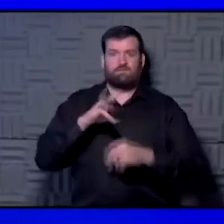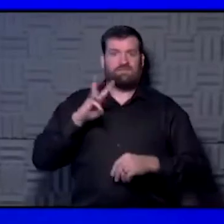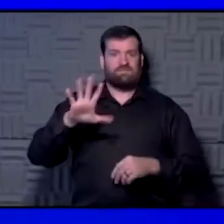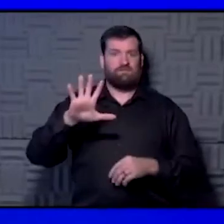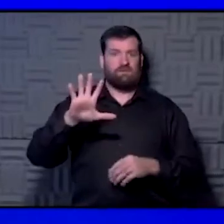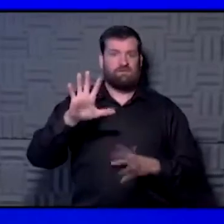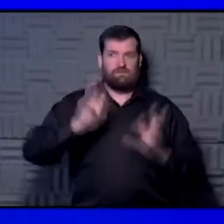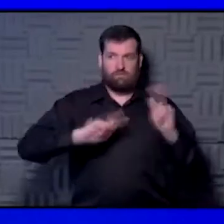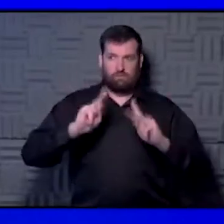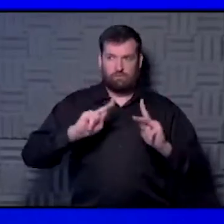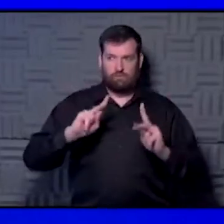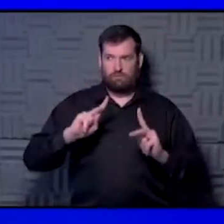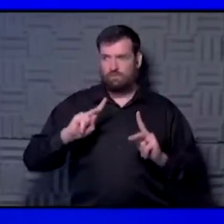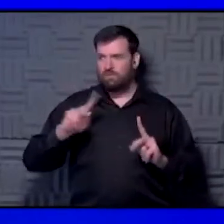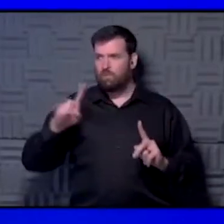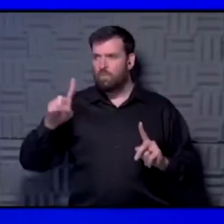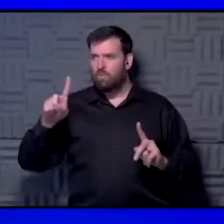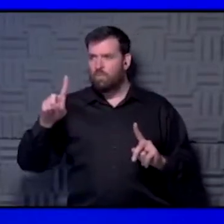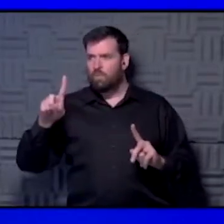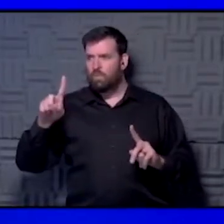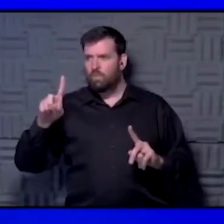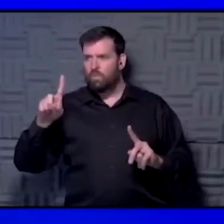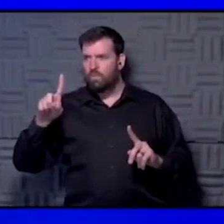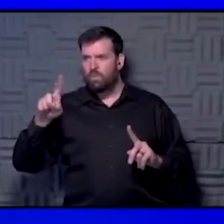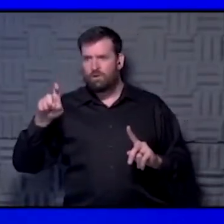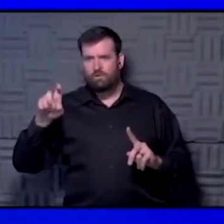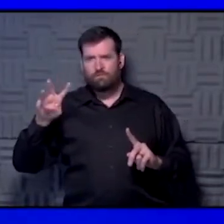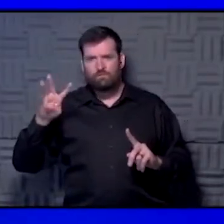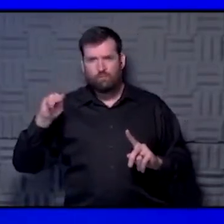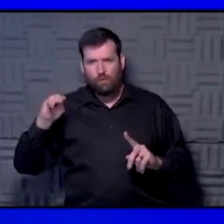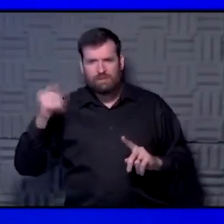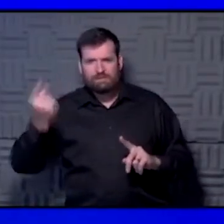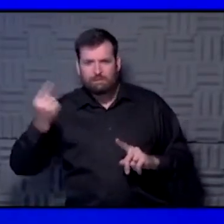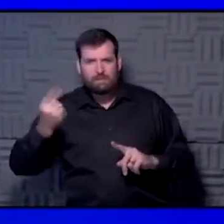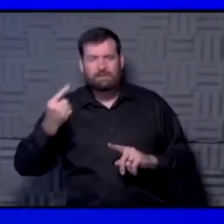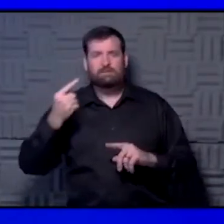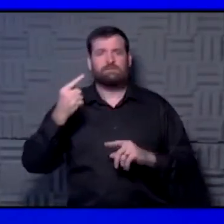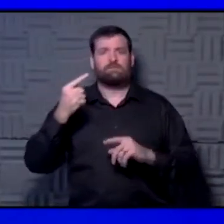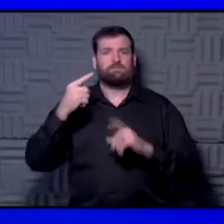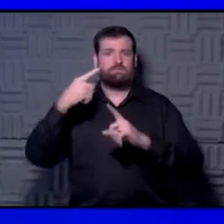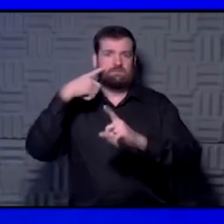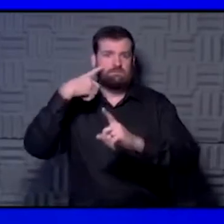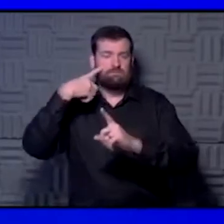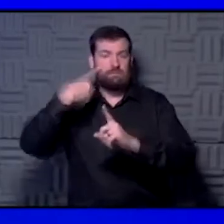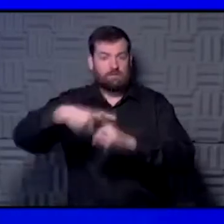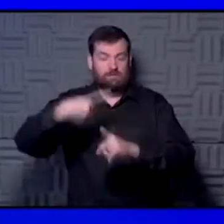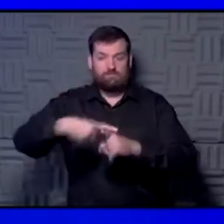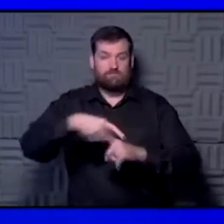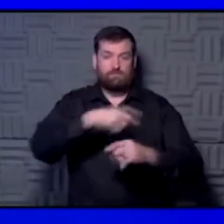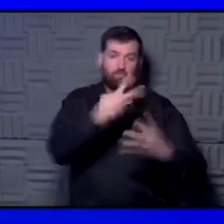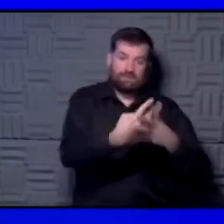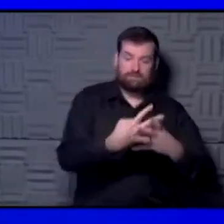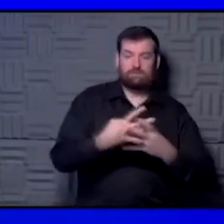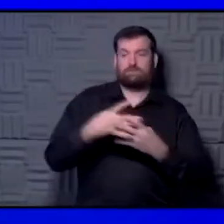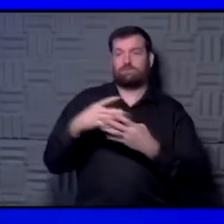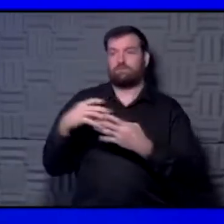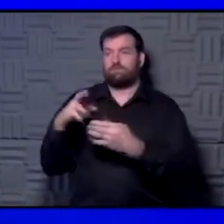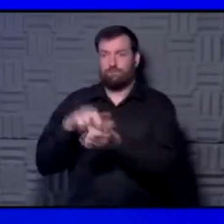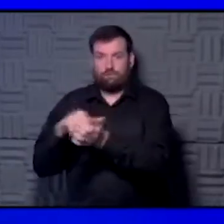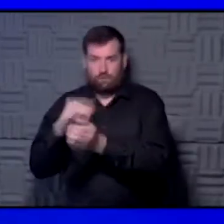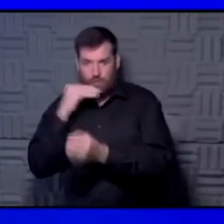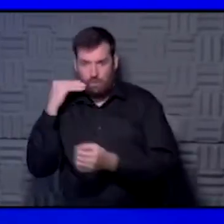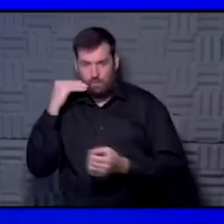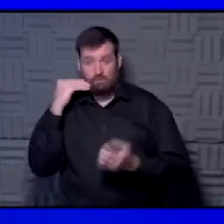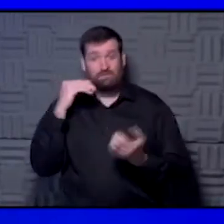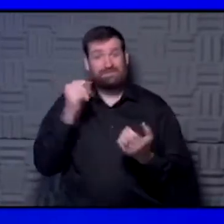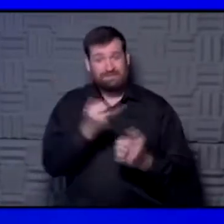to 140-some cases in nursing homes, prisons, at least 3 deaths. So, we see these all the time. That is one of the more recent